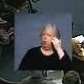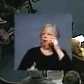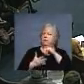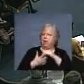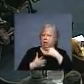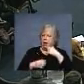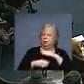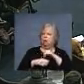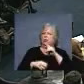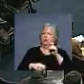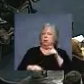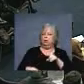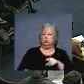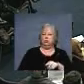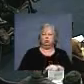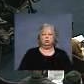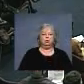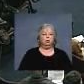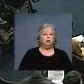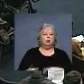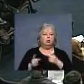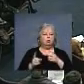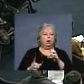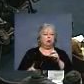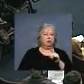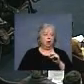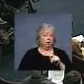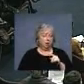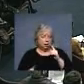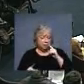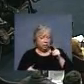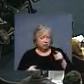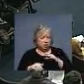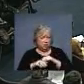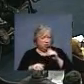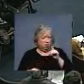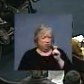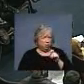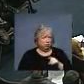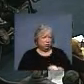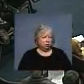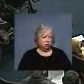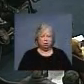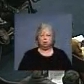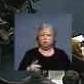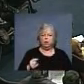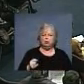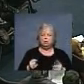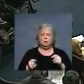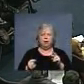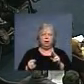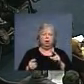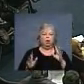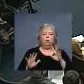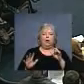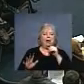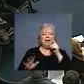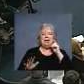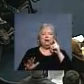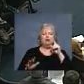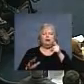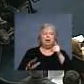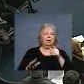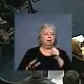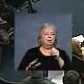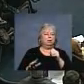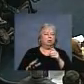the question. Director Adcock. I think Director Wright has called the question. What? She's called the question. Well, I didn't hear a second,